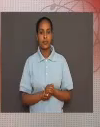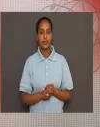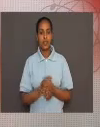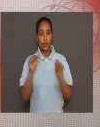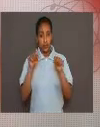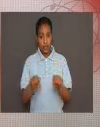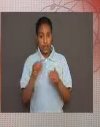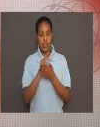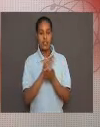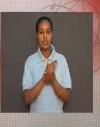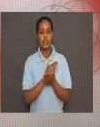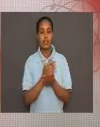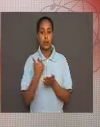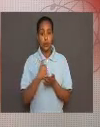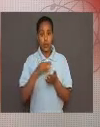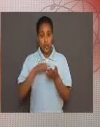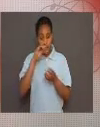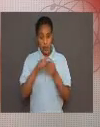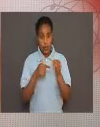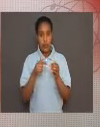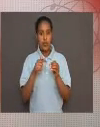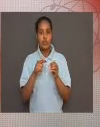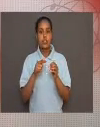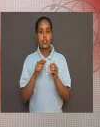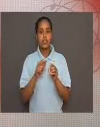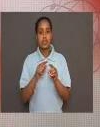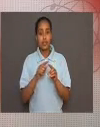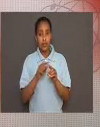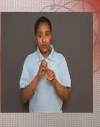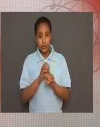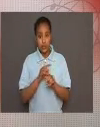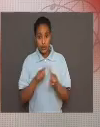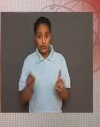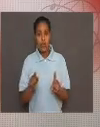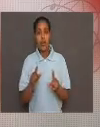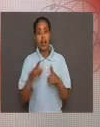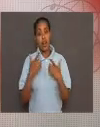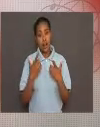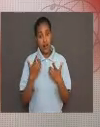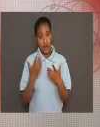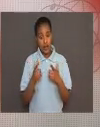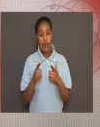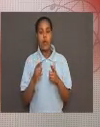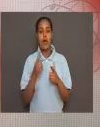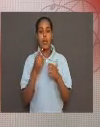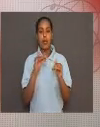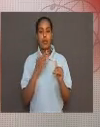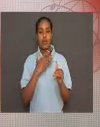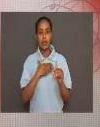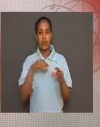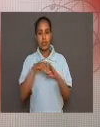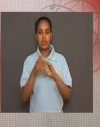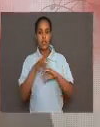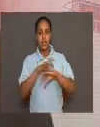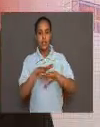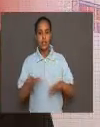In today's lesson, we learned about the distribution and relative amount of elements in the Earth's